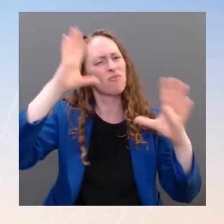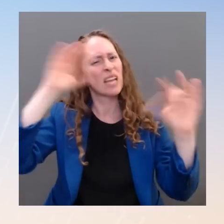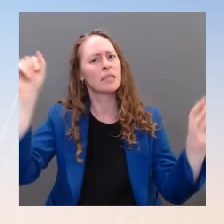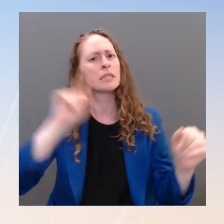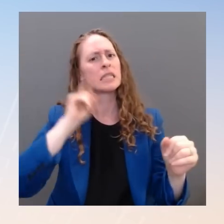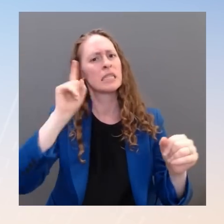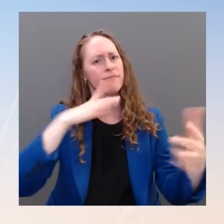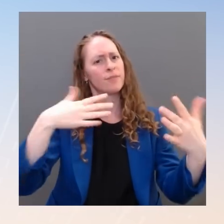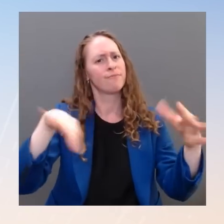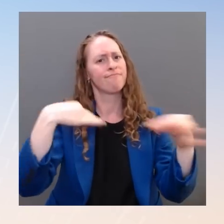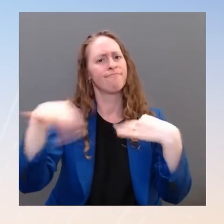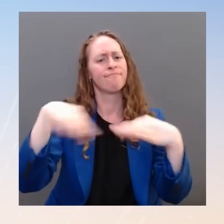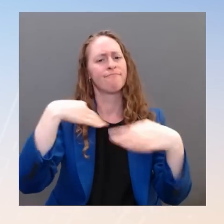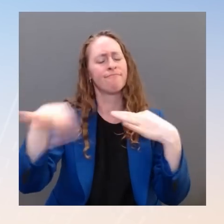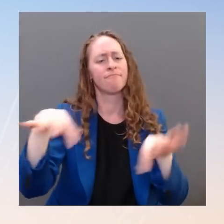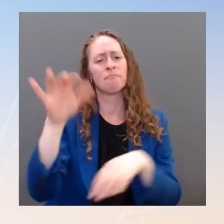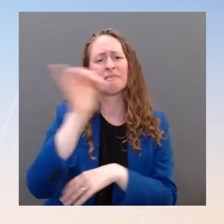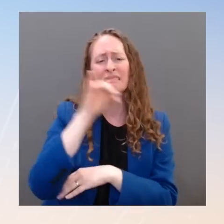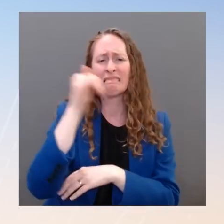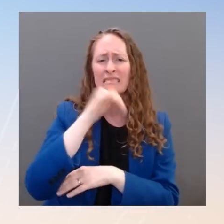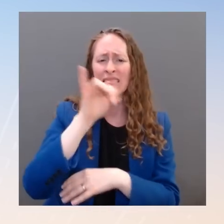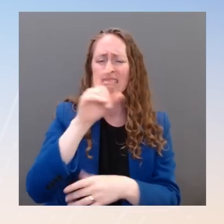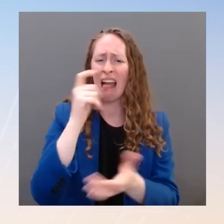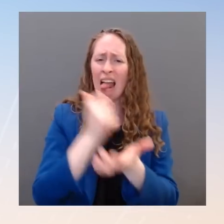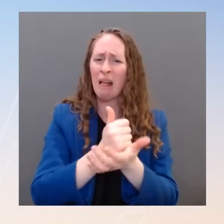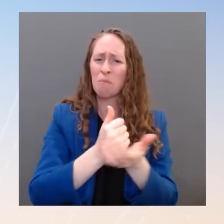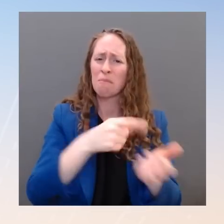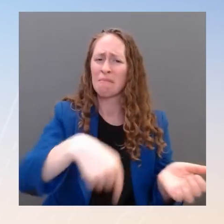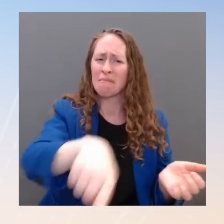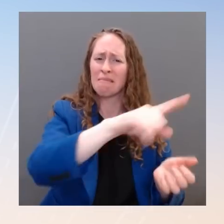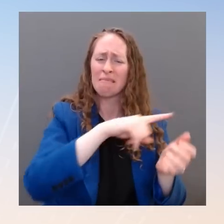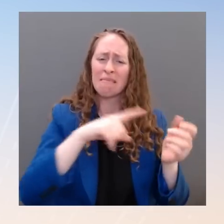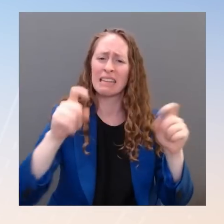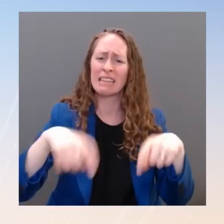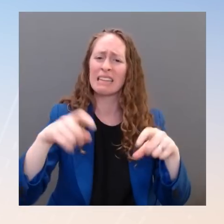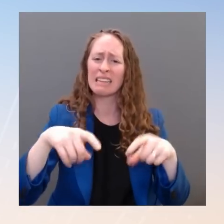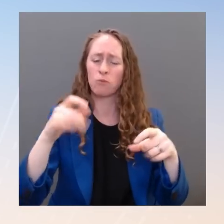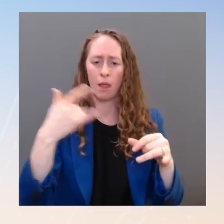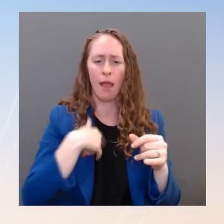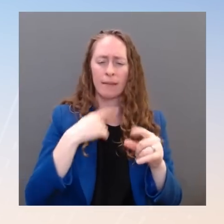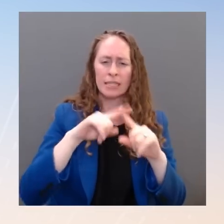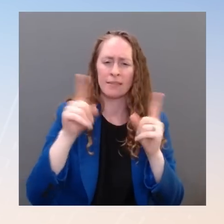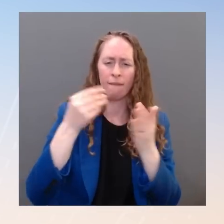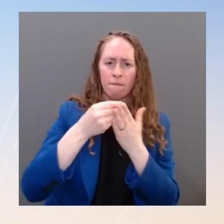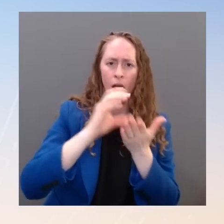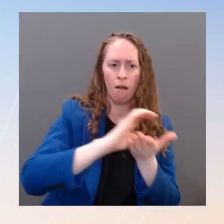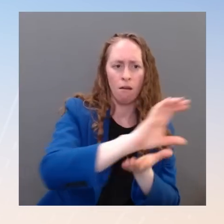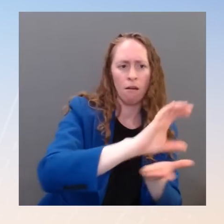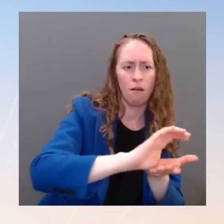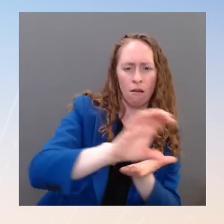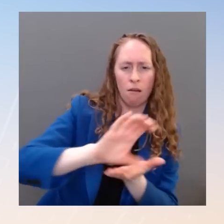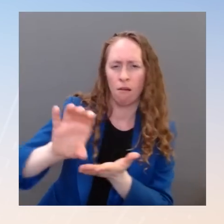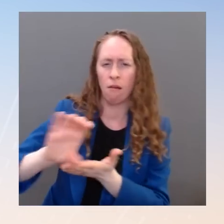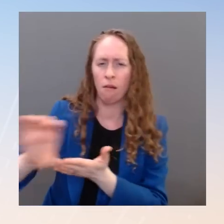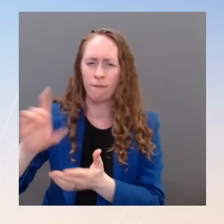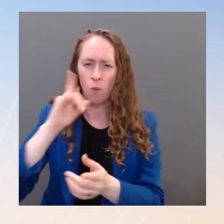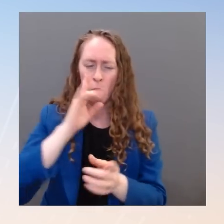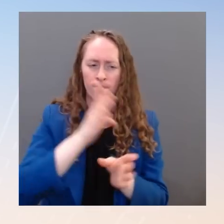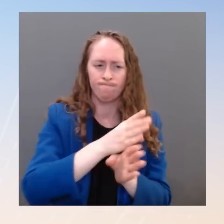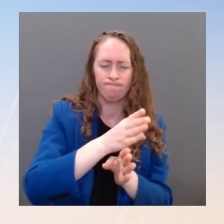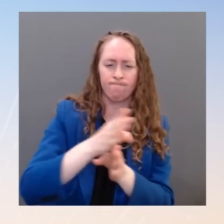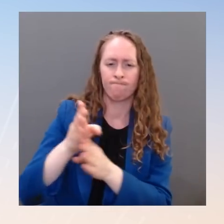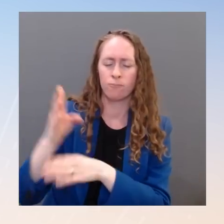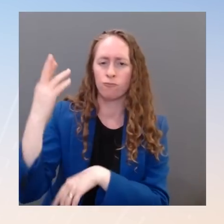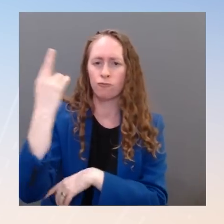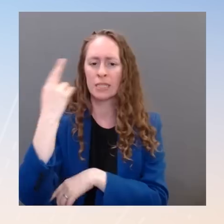So that's why there are multiple buckets, and that will continue to be the case. I'm not aware of any consideration of reallocation of funds. Then the